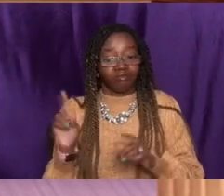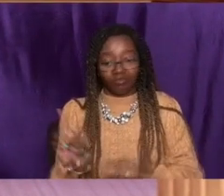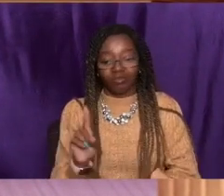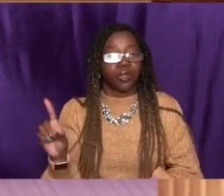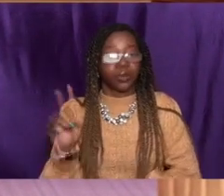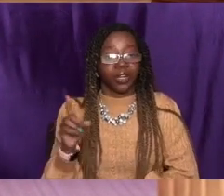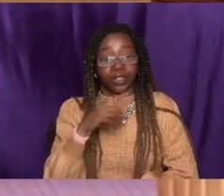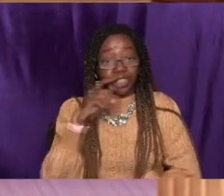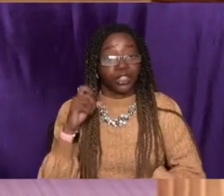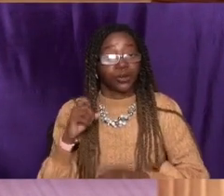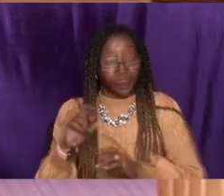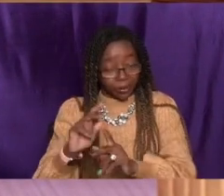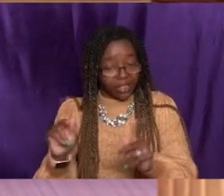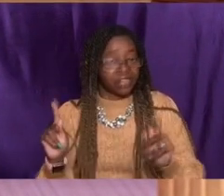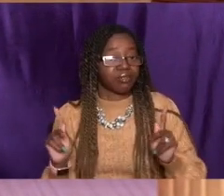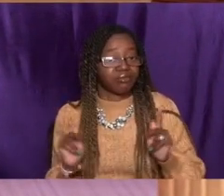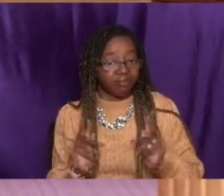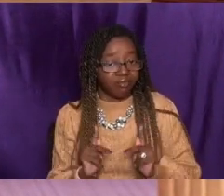the desert.